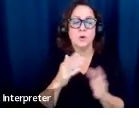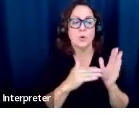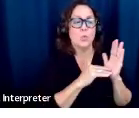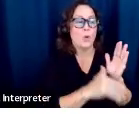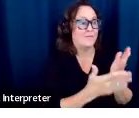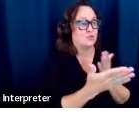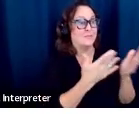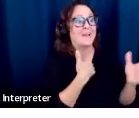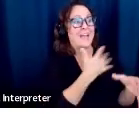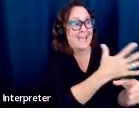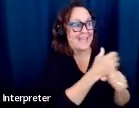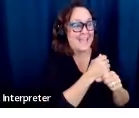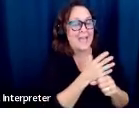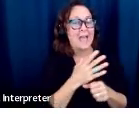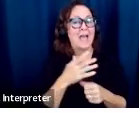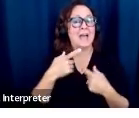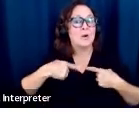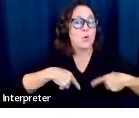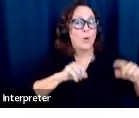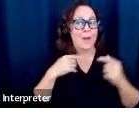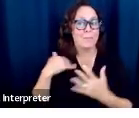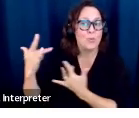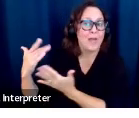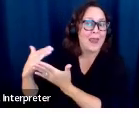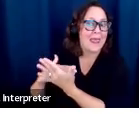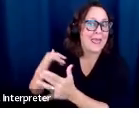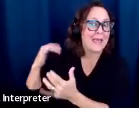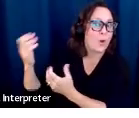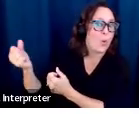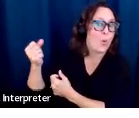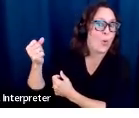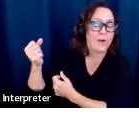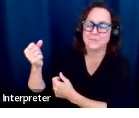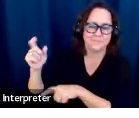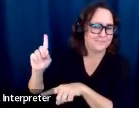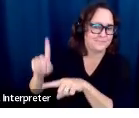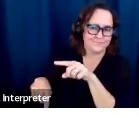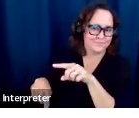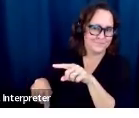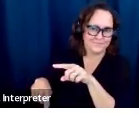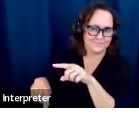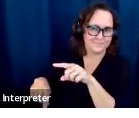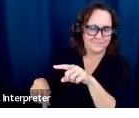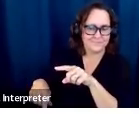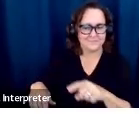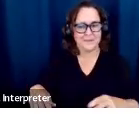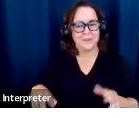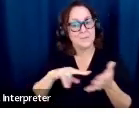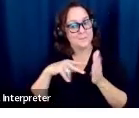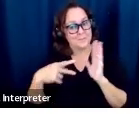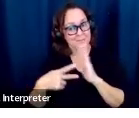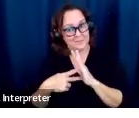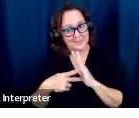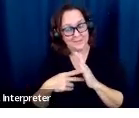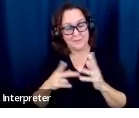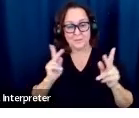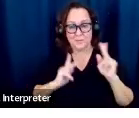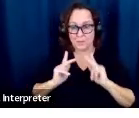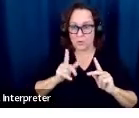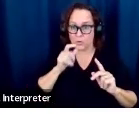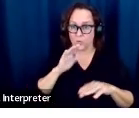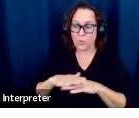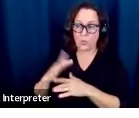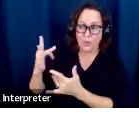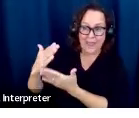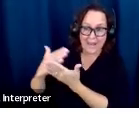one waiver and on the waiting list for another waiver. So that's true across the board. And in this case, what it means is that individuals who are on the